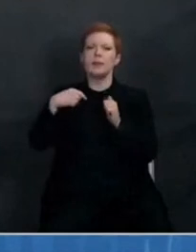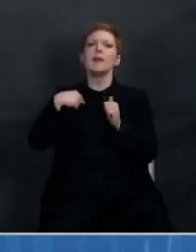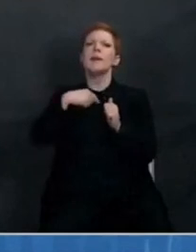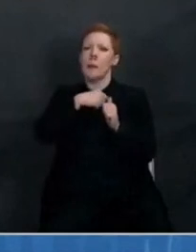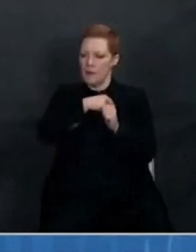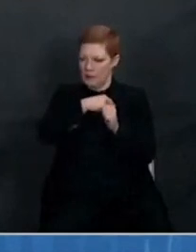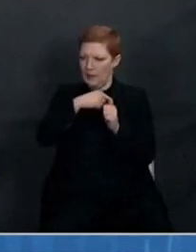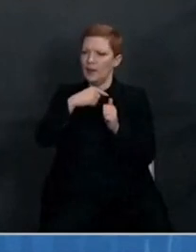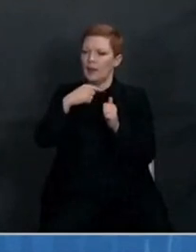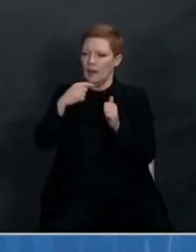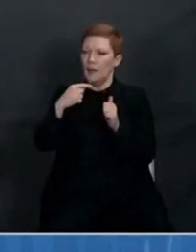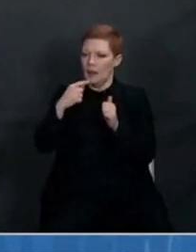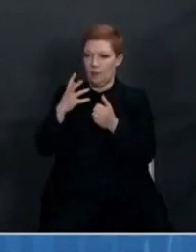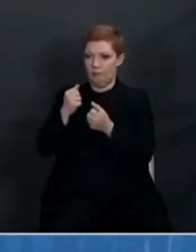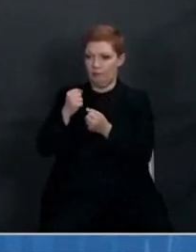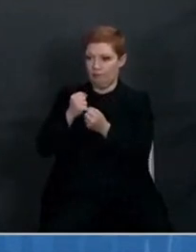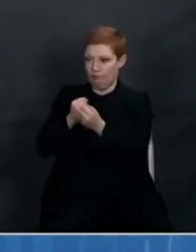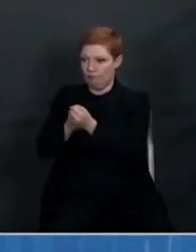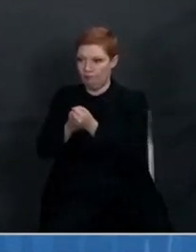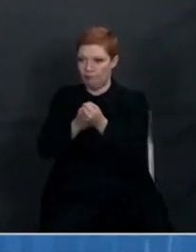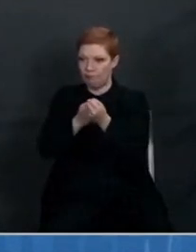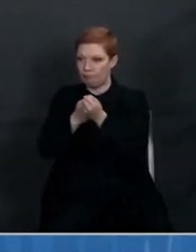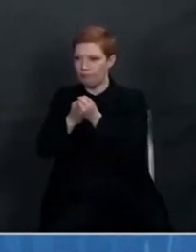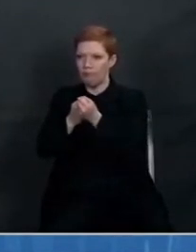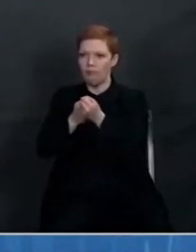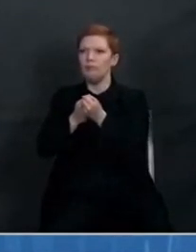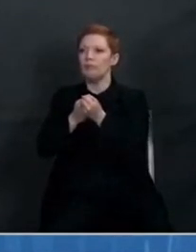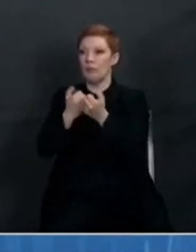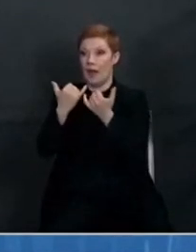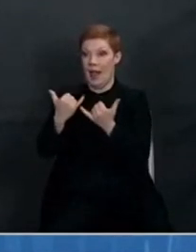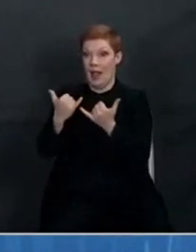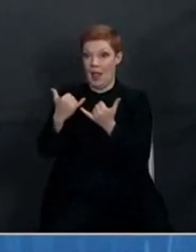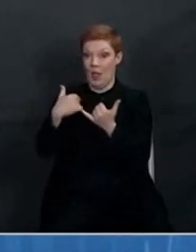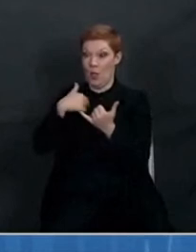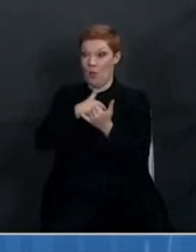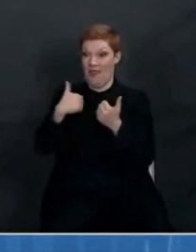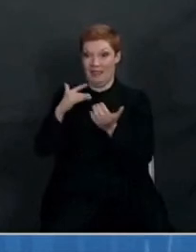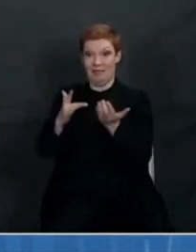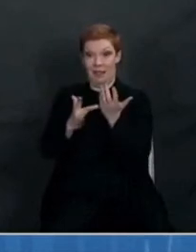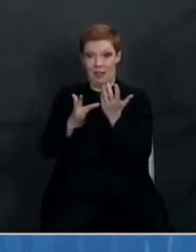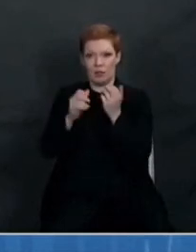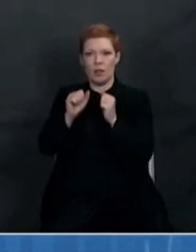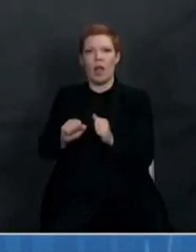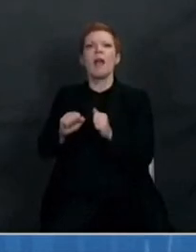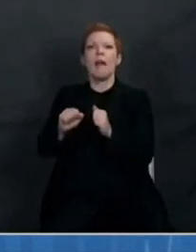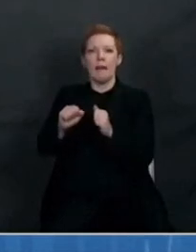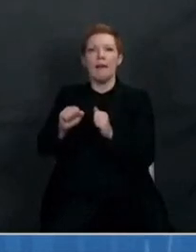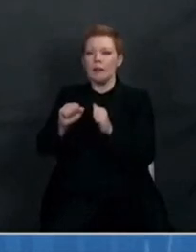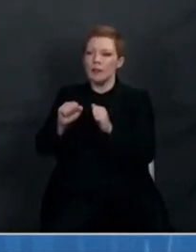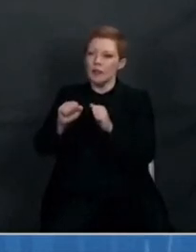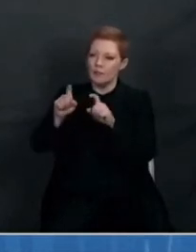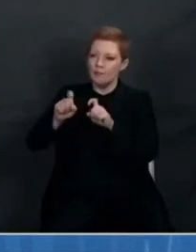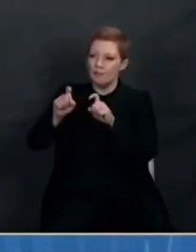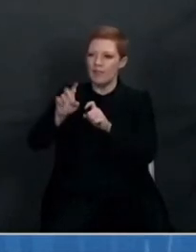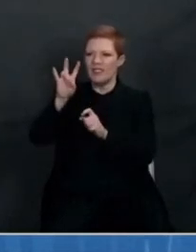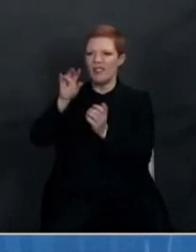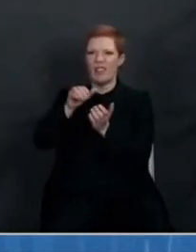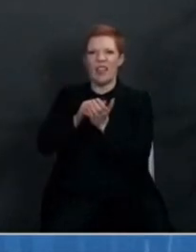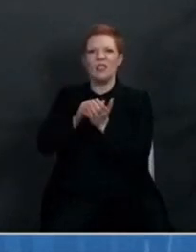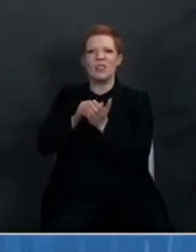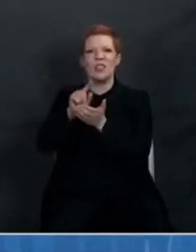the support of these activities, we will now be able to sequence at least 7,000 samples weekly. With